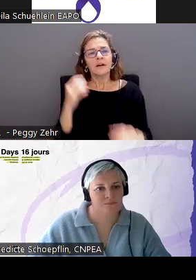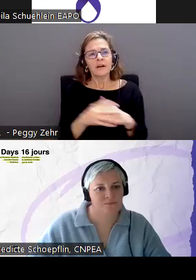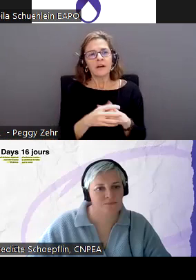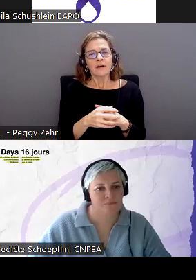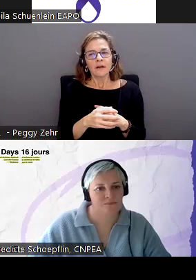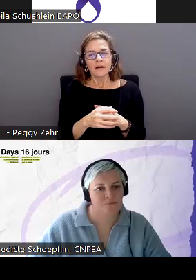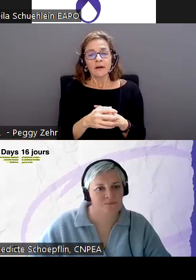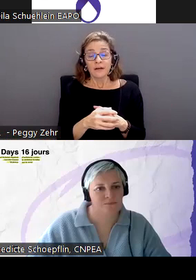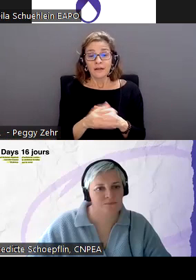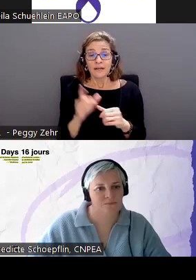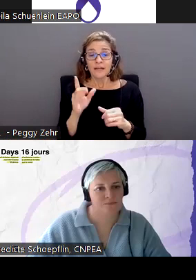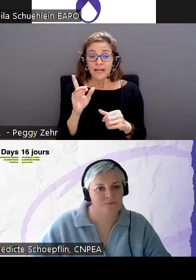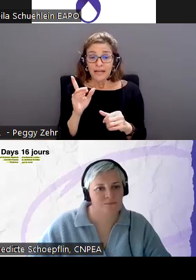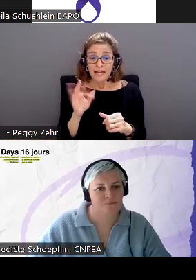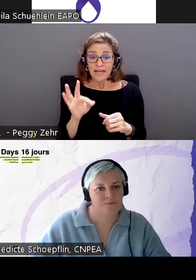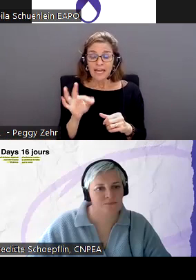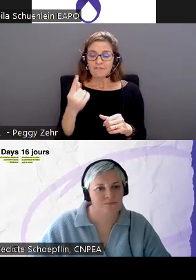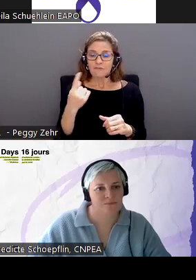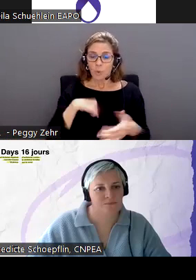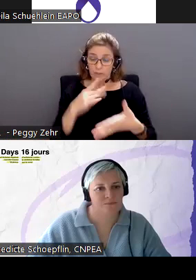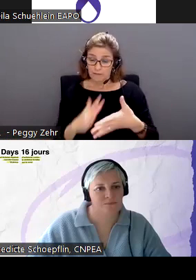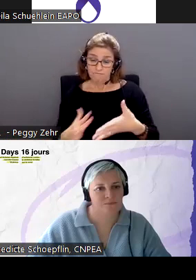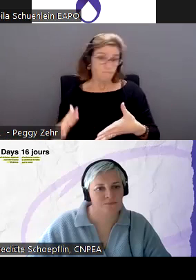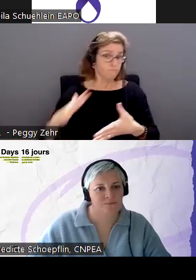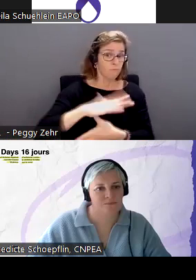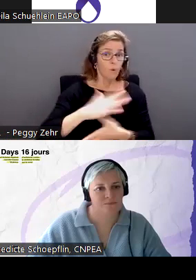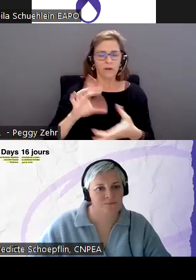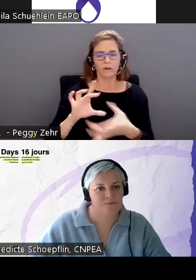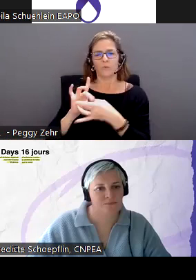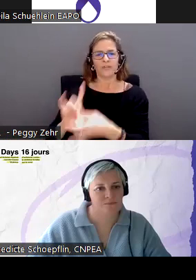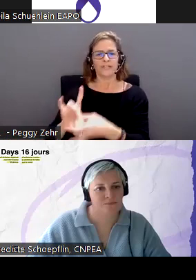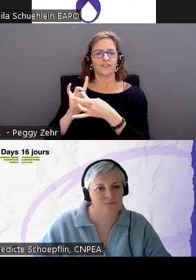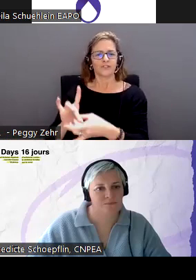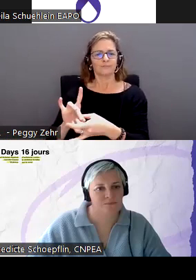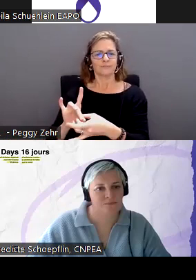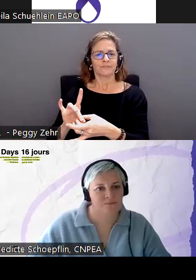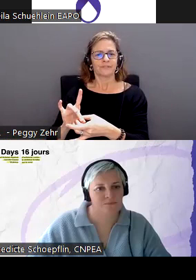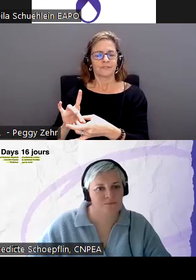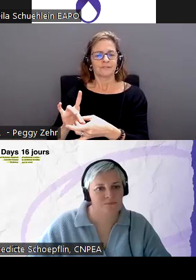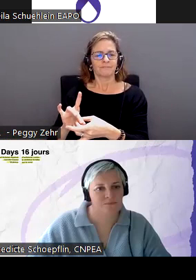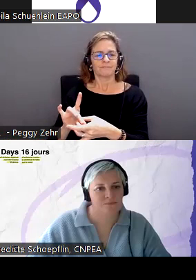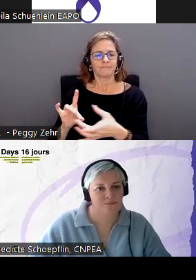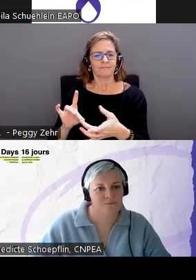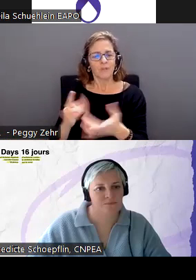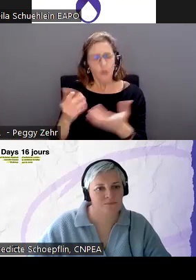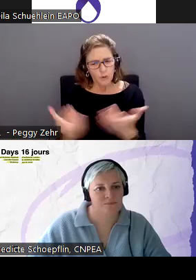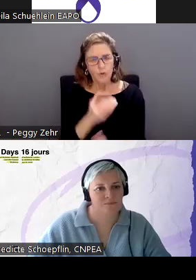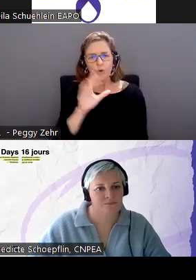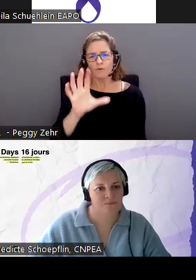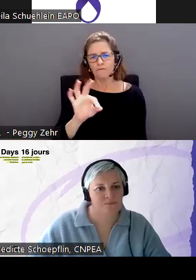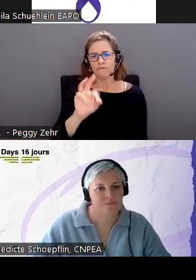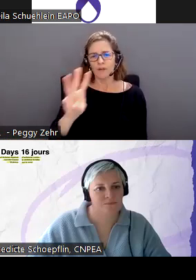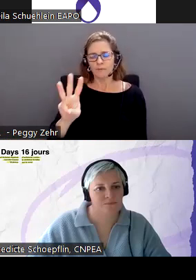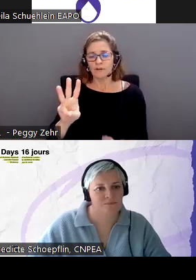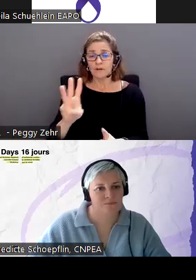to actually privilege relationships in the way that that's being called for as a new framework.